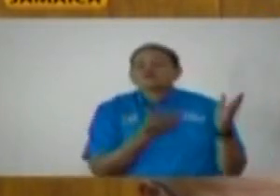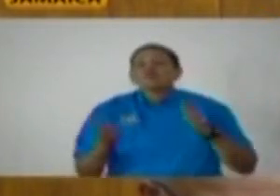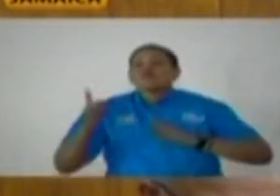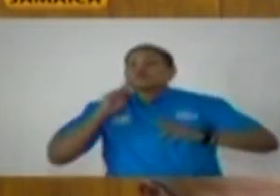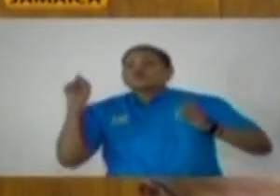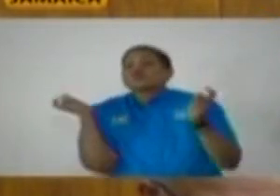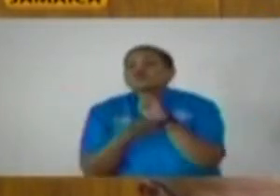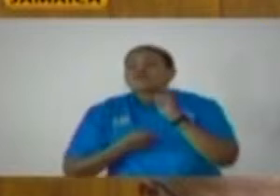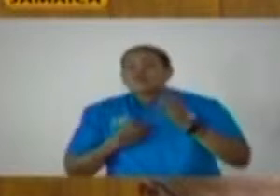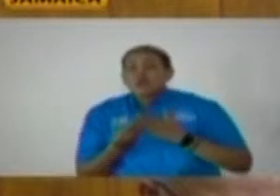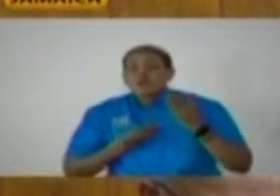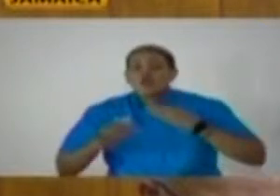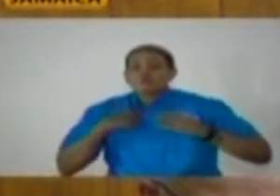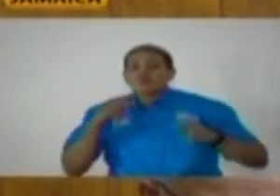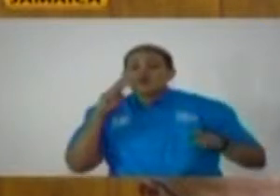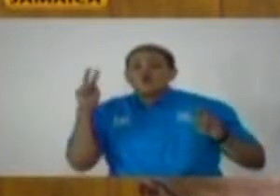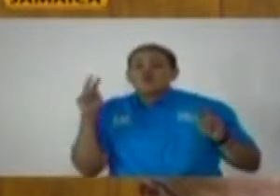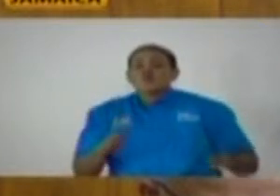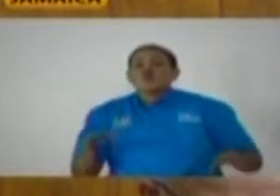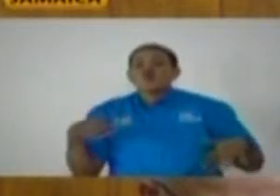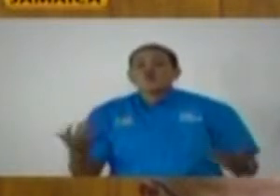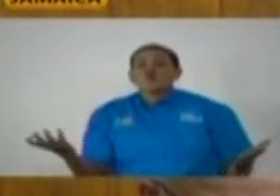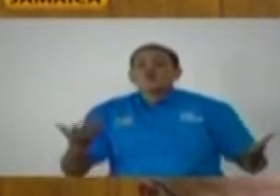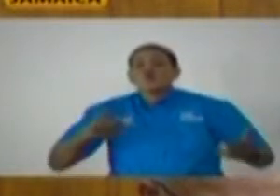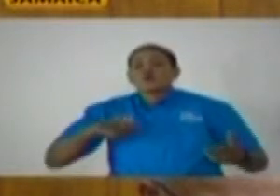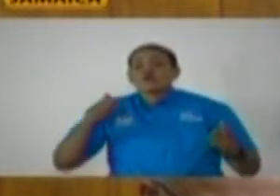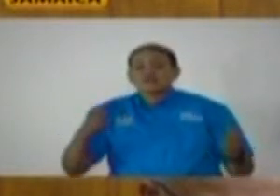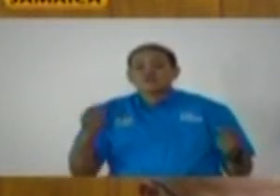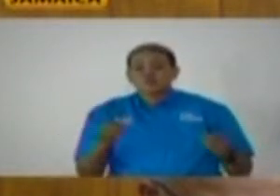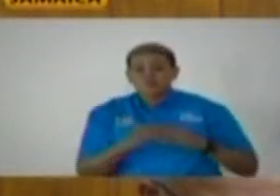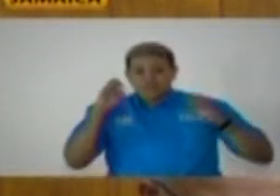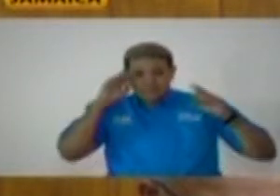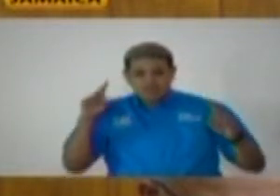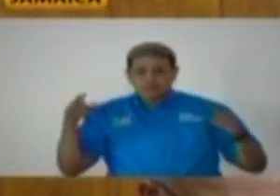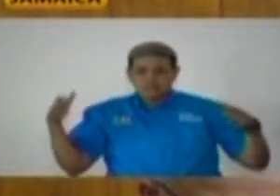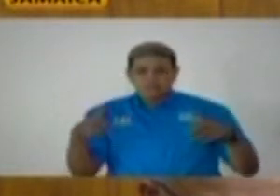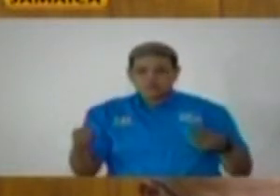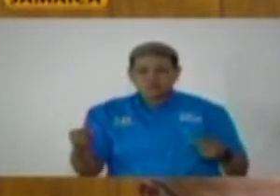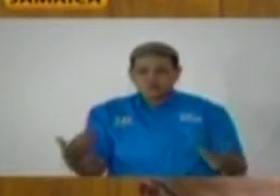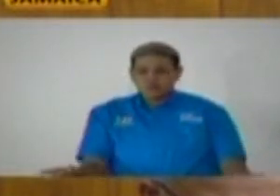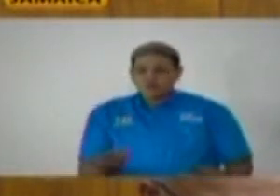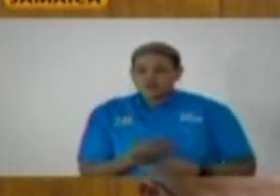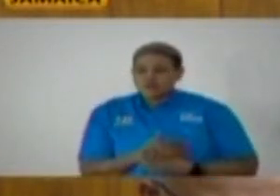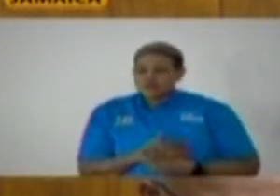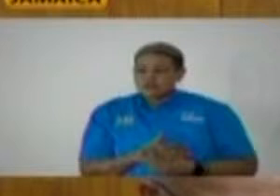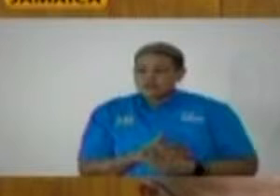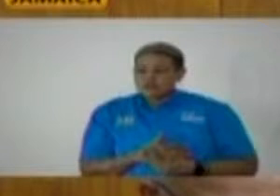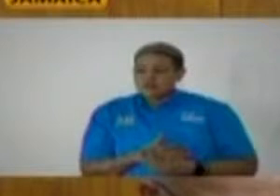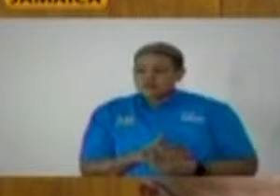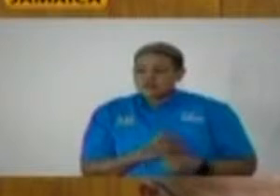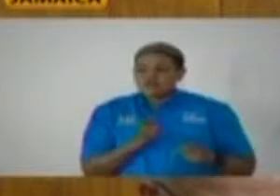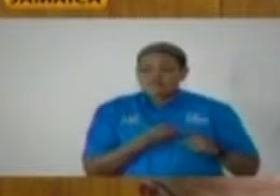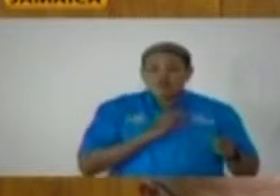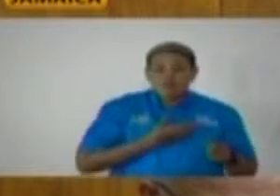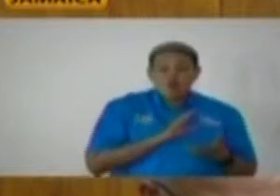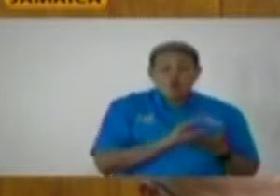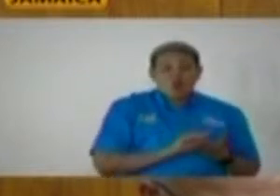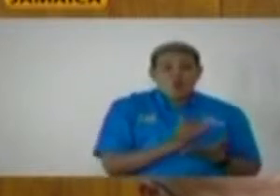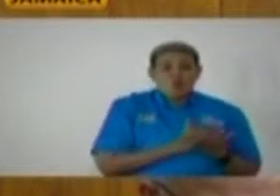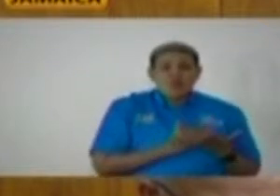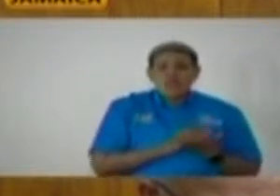our economy, I want to look at what we need to do in our education sector. Moving from our